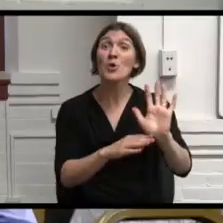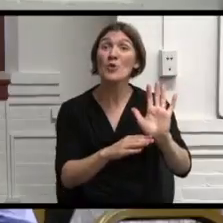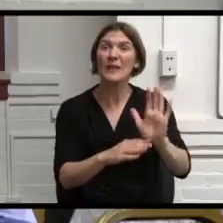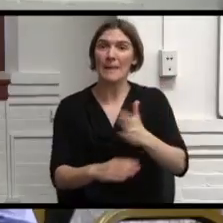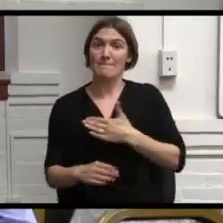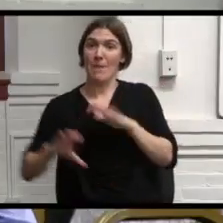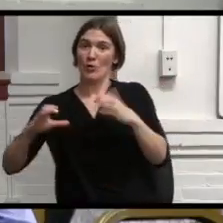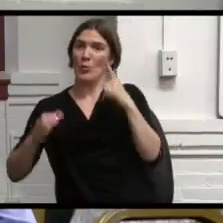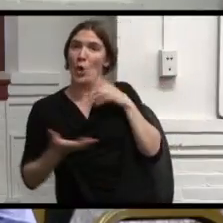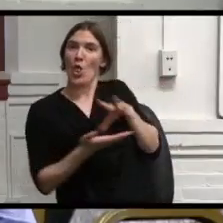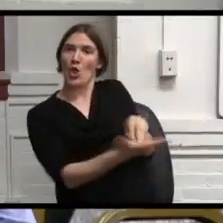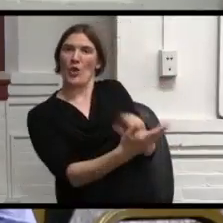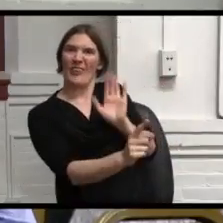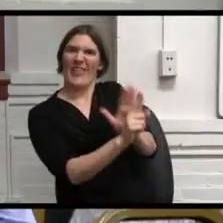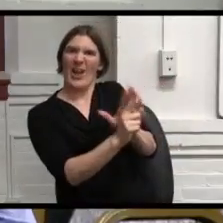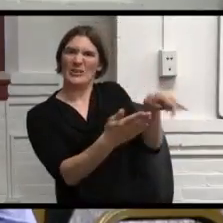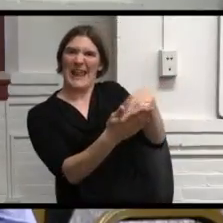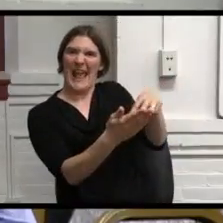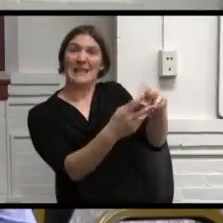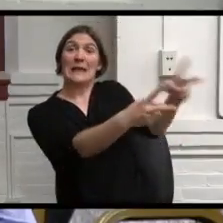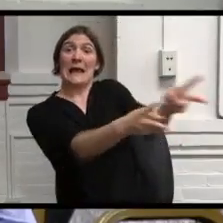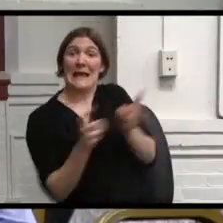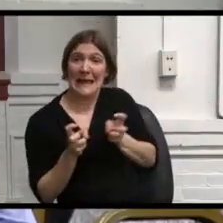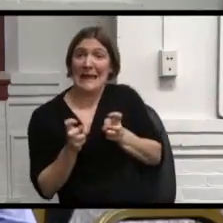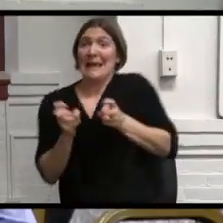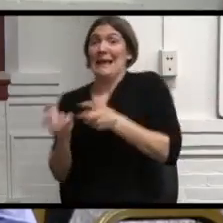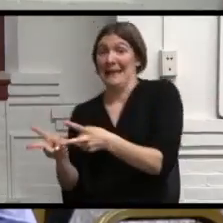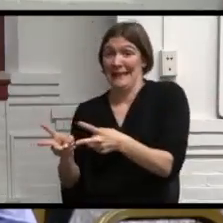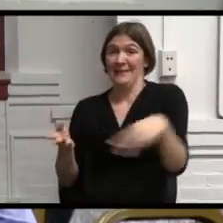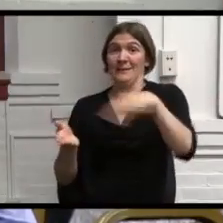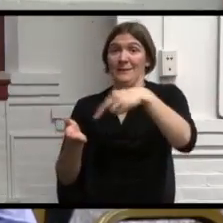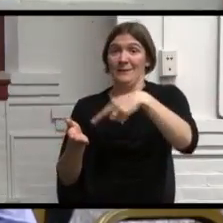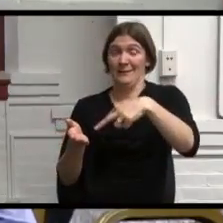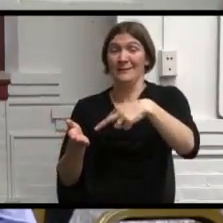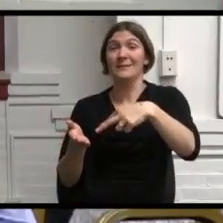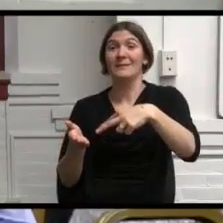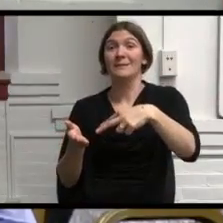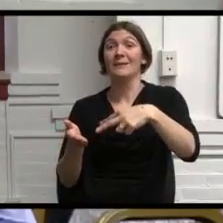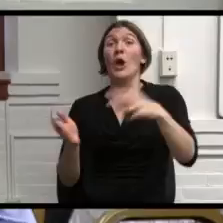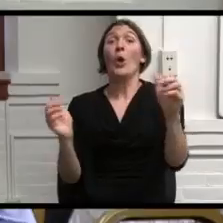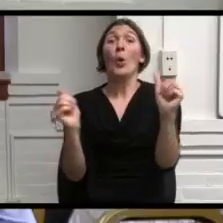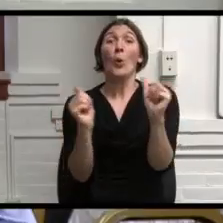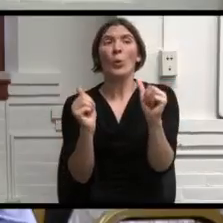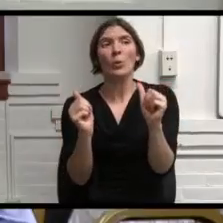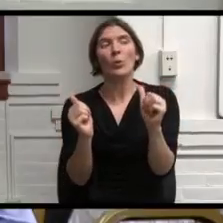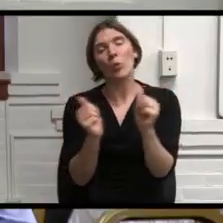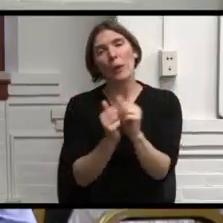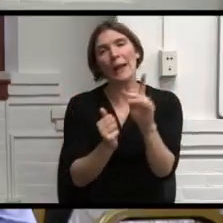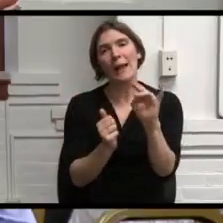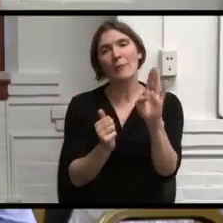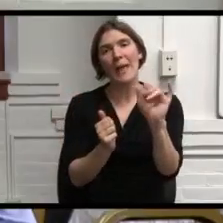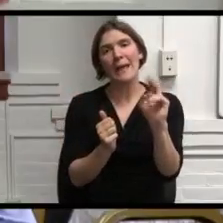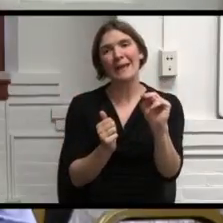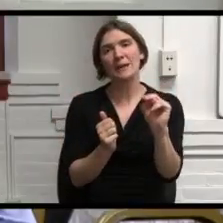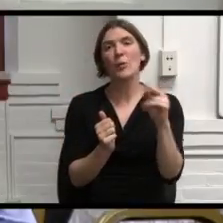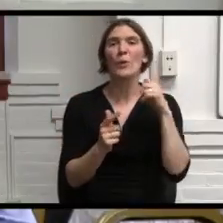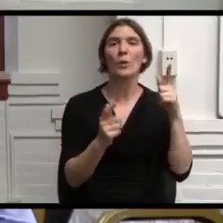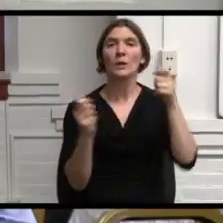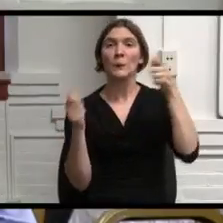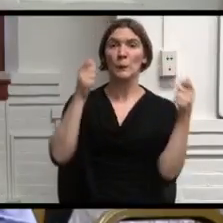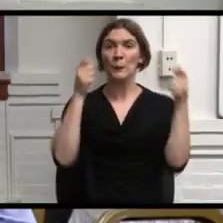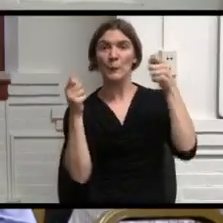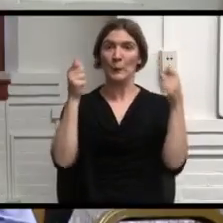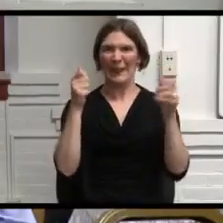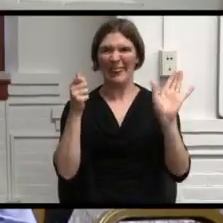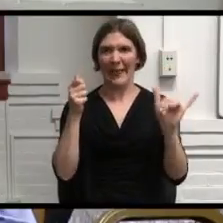dancers at my company, Ibit, learning the dance to Footloose, which they will do with Kevin Bacon, of course, the cutout, in case you guys don't